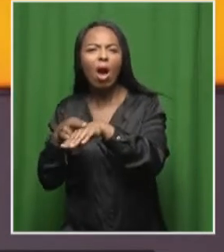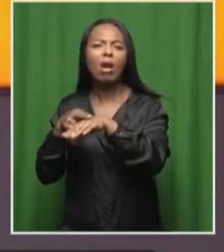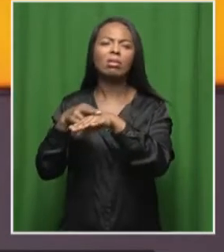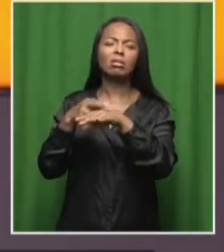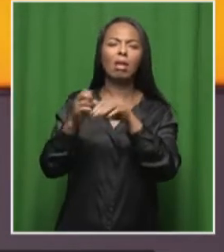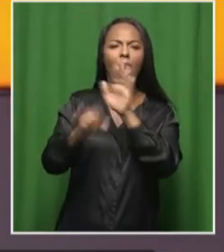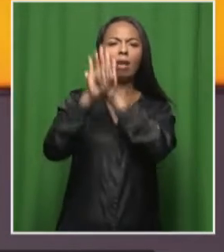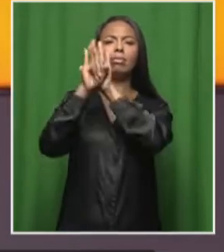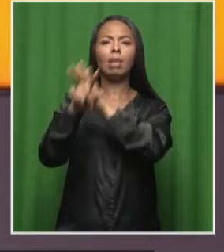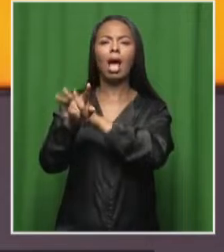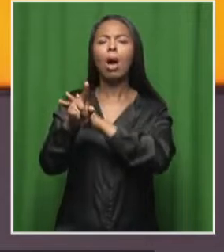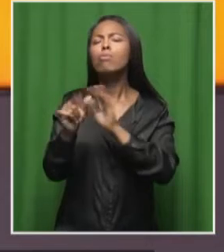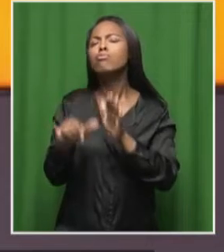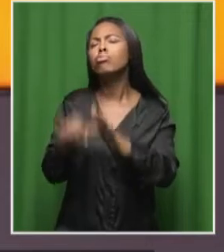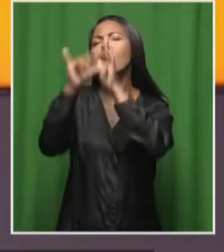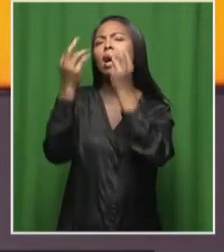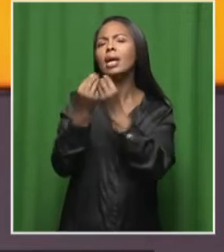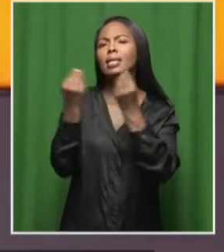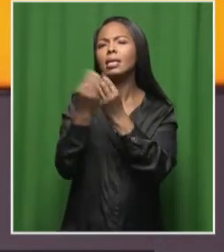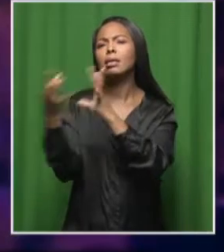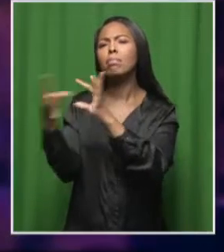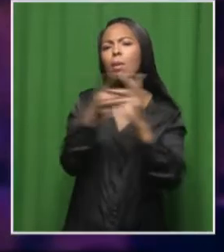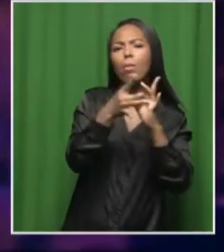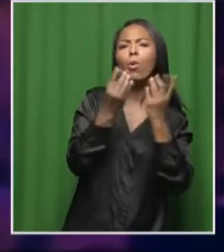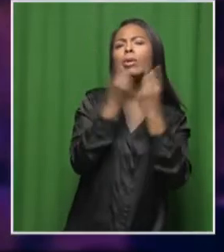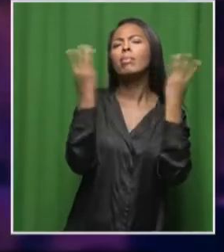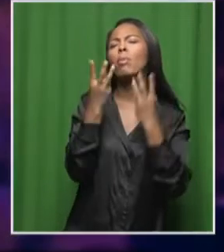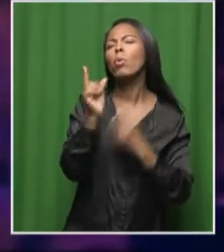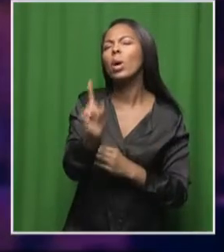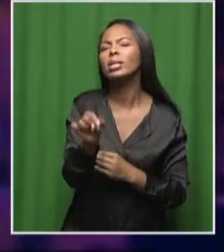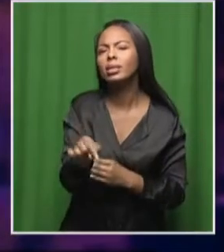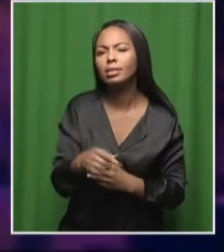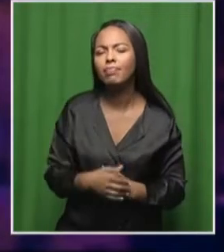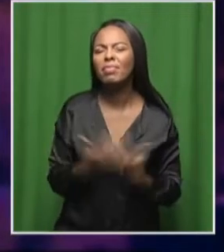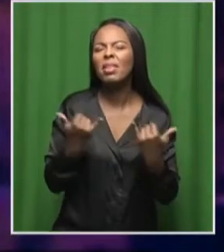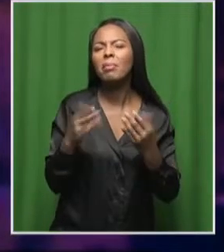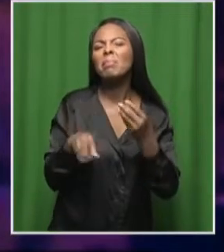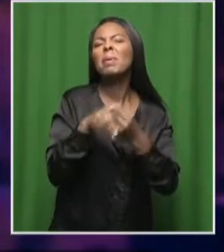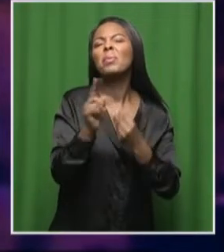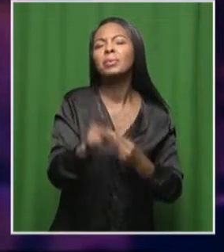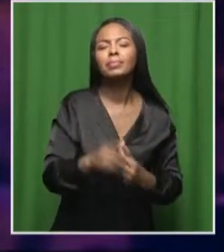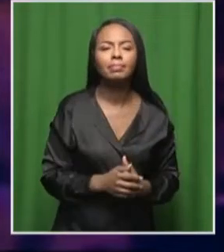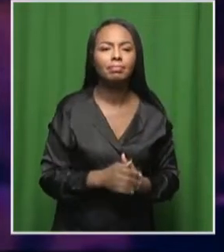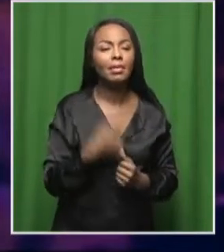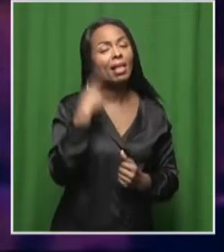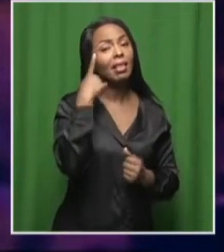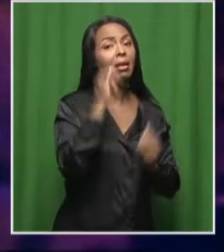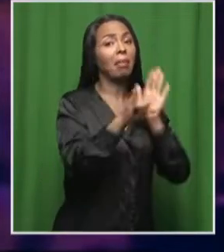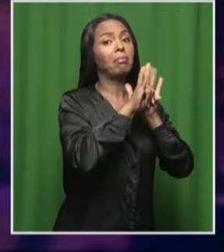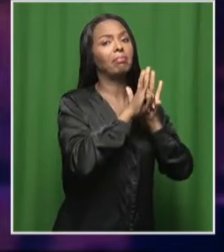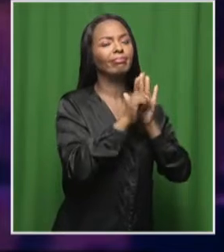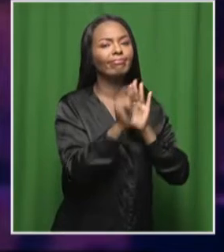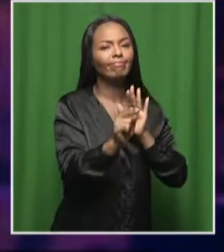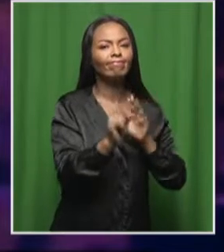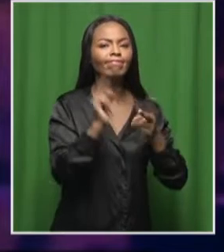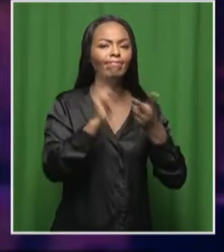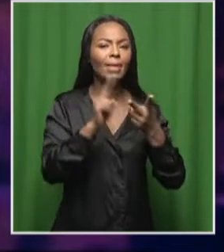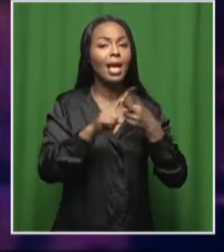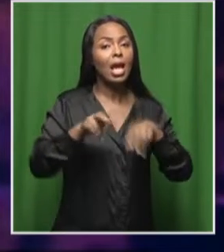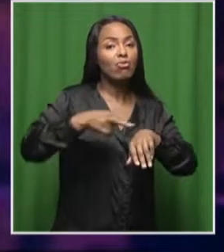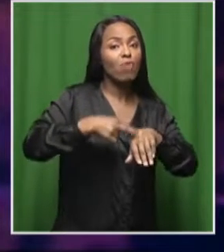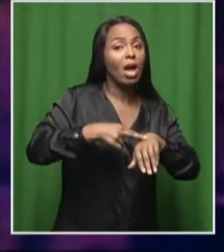important themes that resonate with today's audience? I think identity, the issue of race.